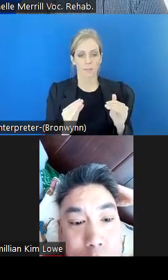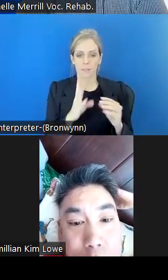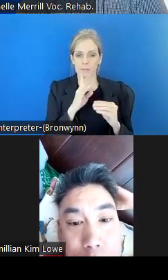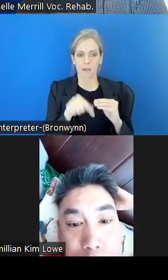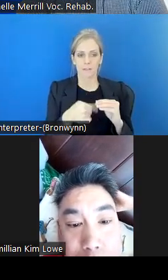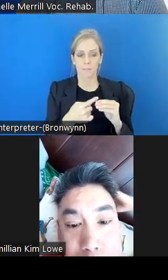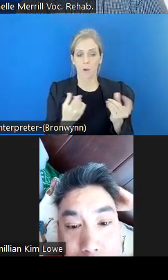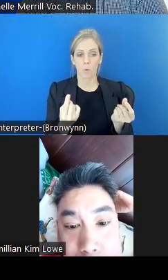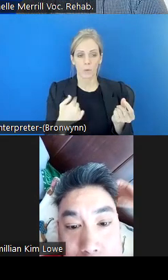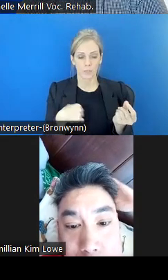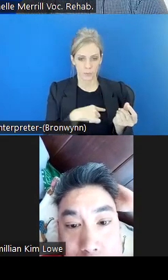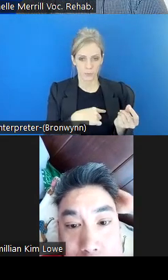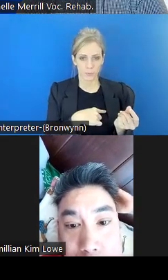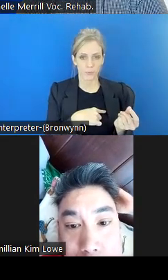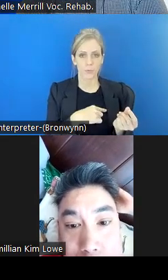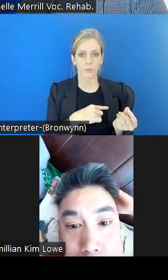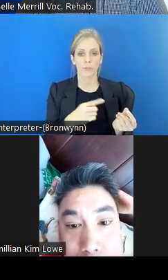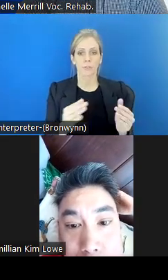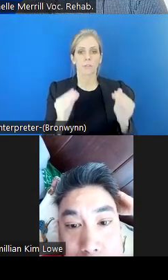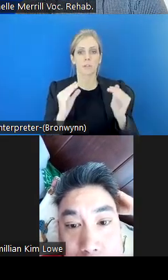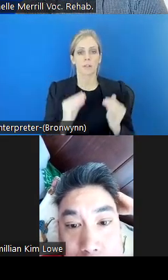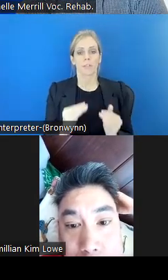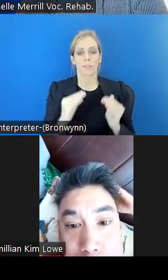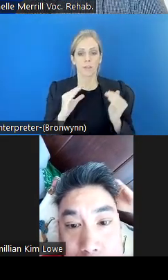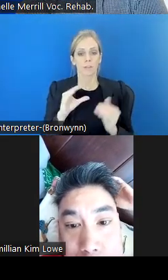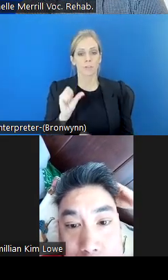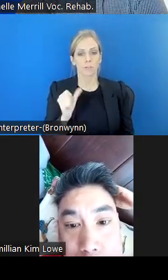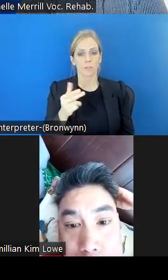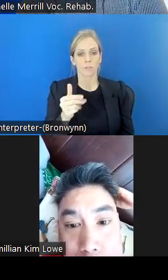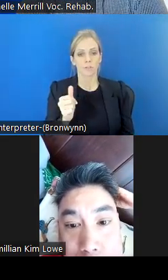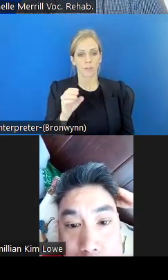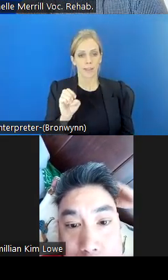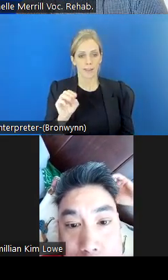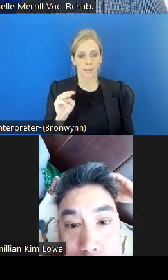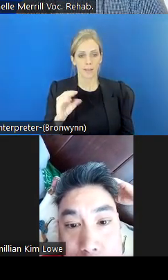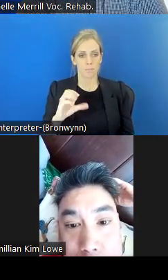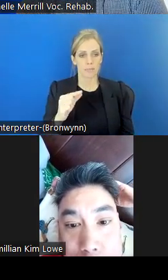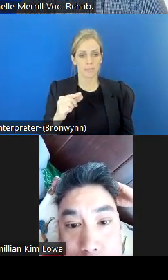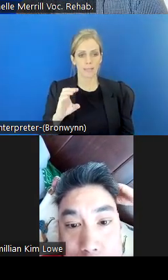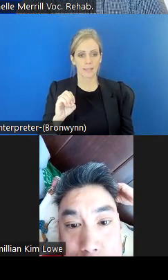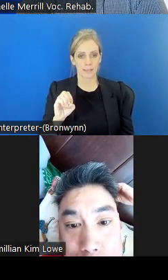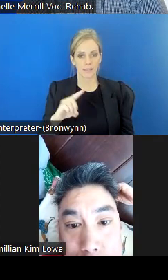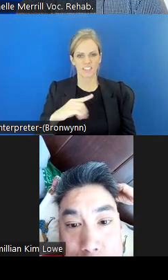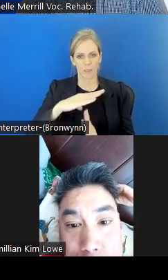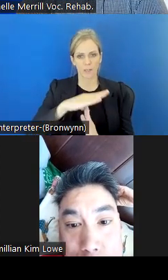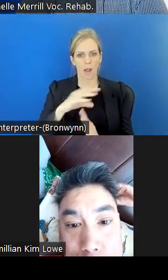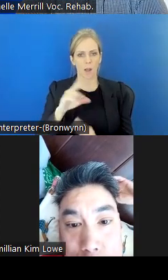contact information right there at the top of Shay McGee. She's our statewide transition coordinator, and a link to her email.